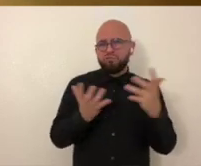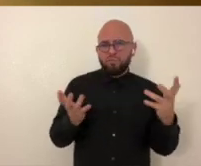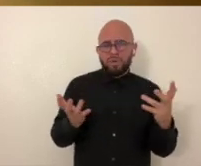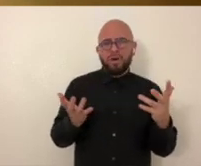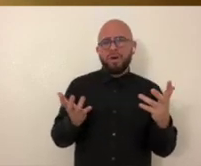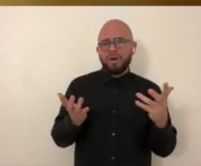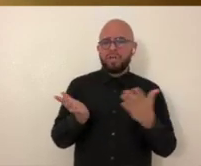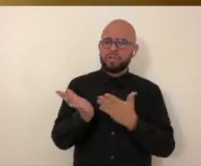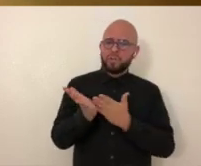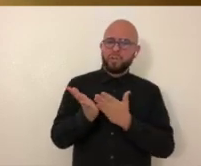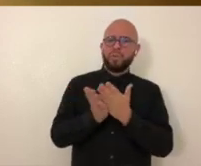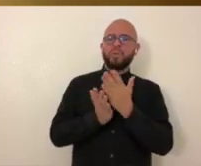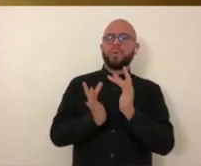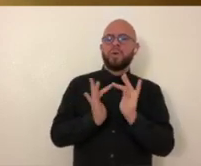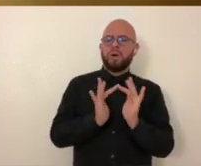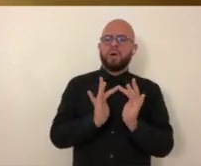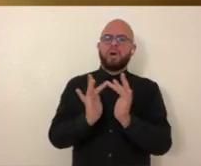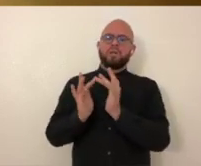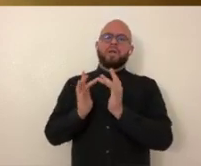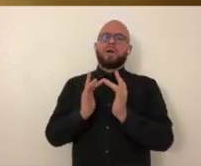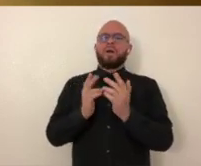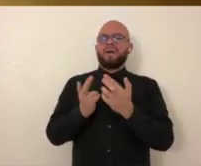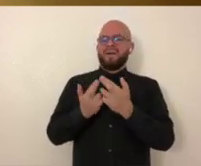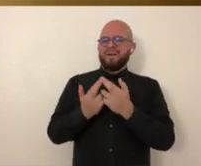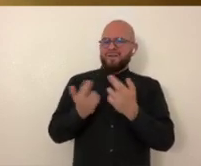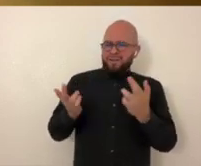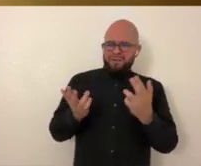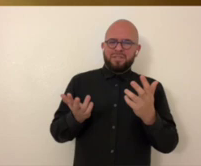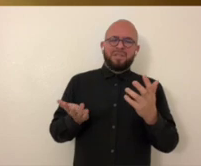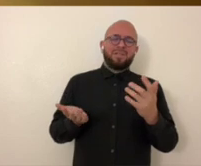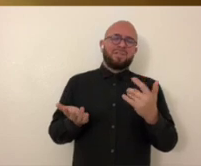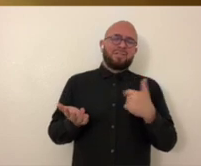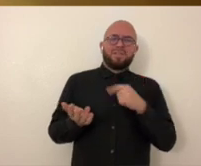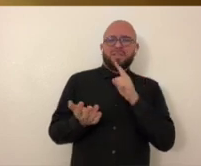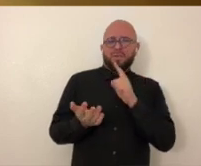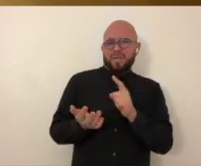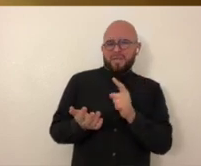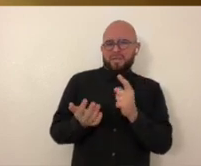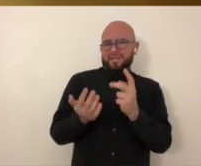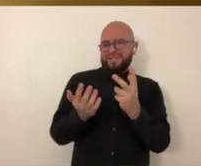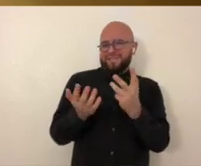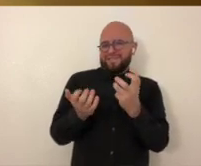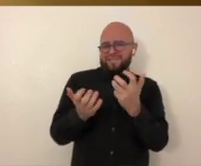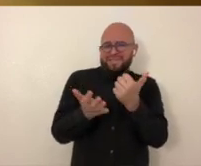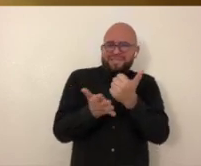very I've learned a lot through the online